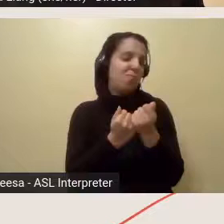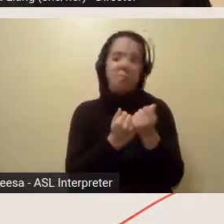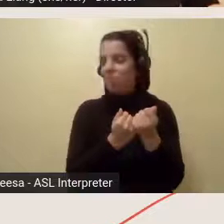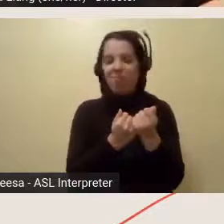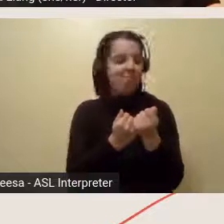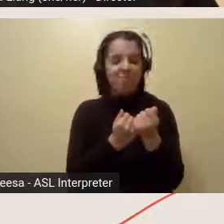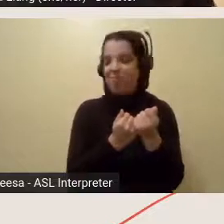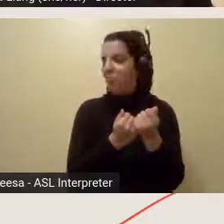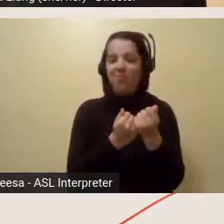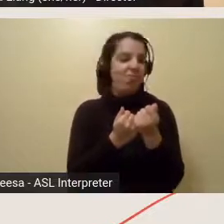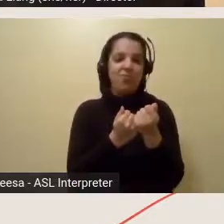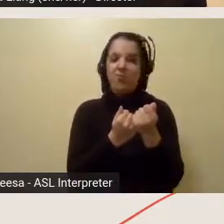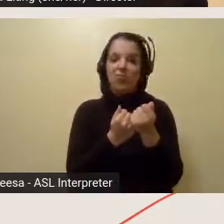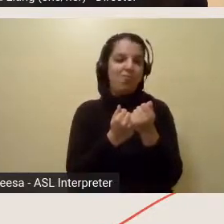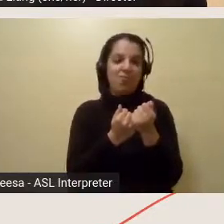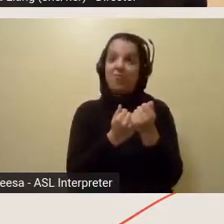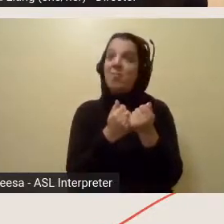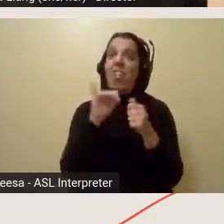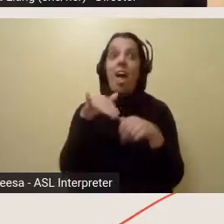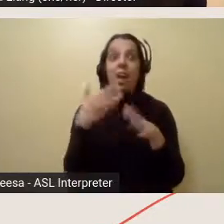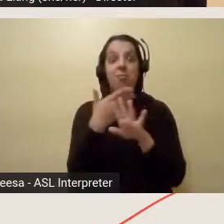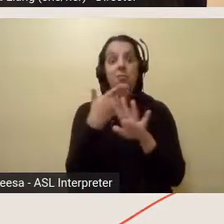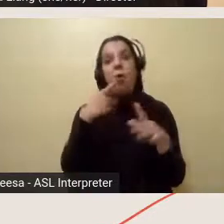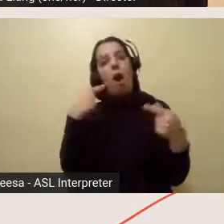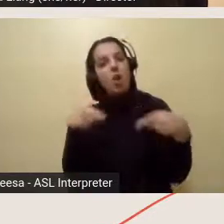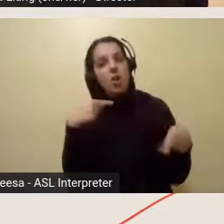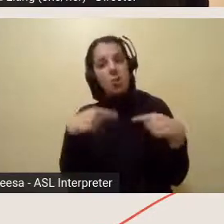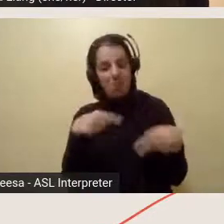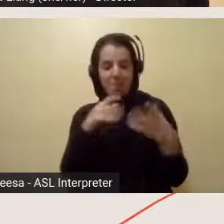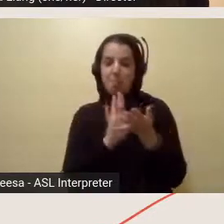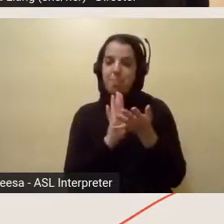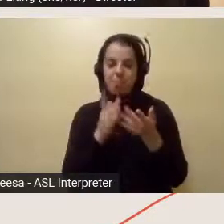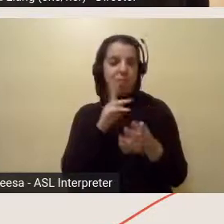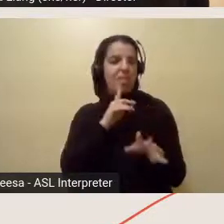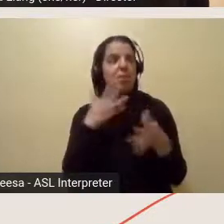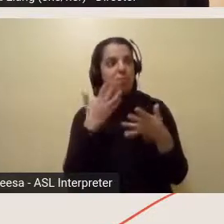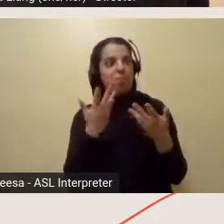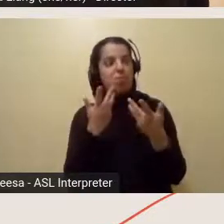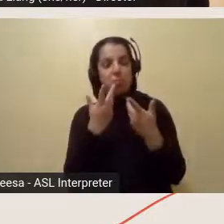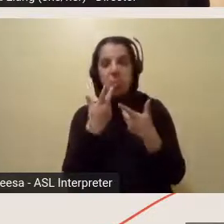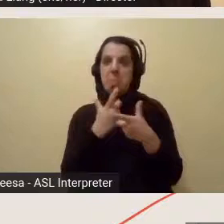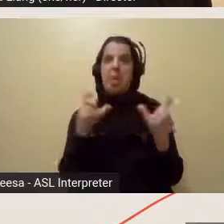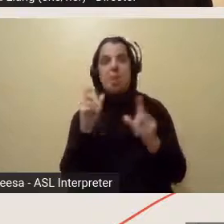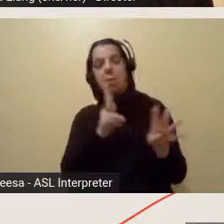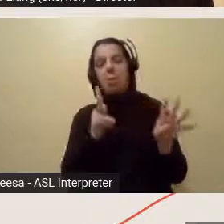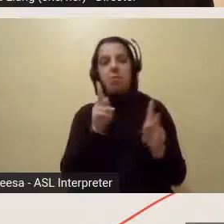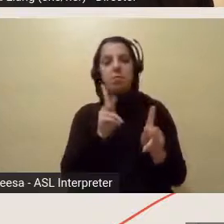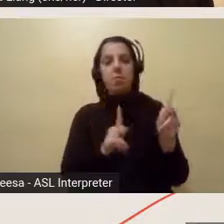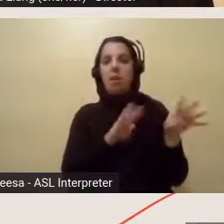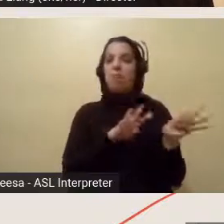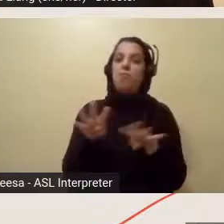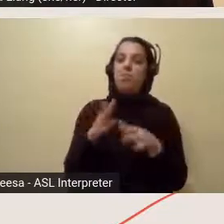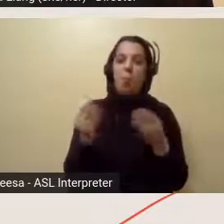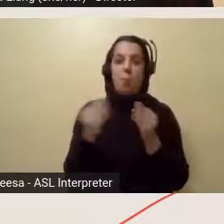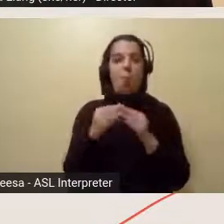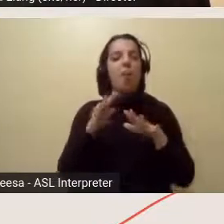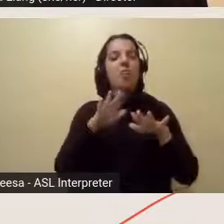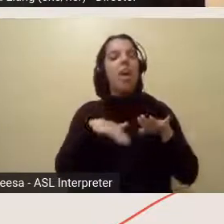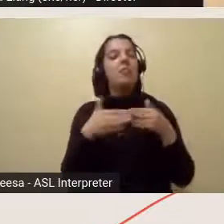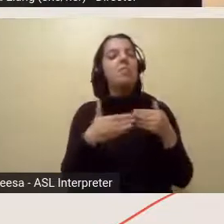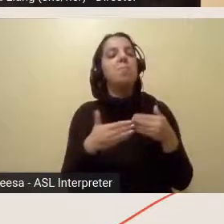movement and arguing it out was. But yeah, I mean, I don't know. I forgot the first part of your question.